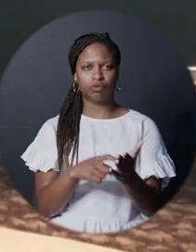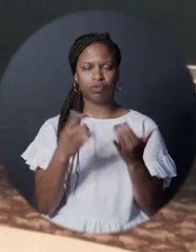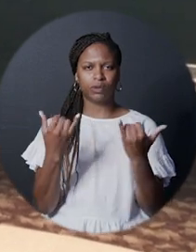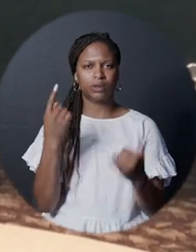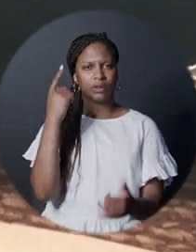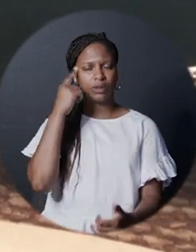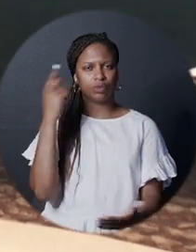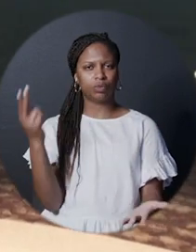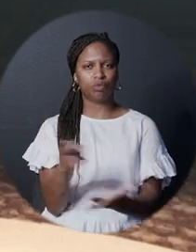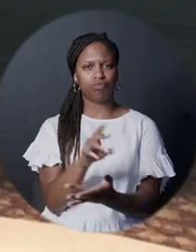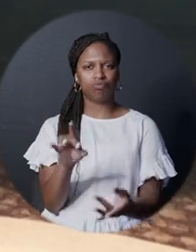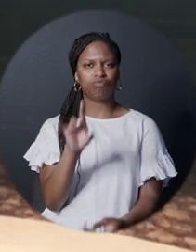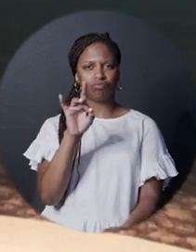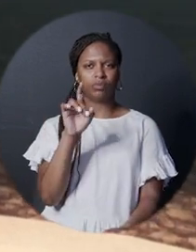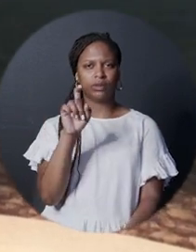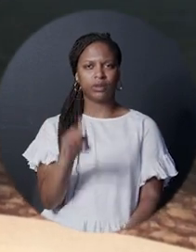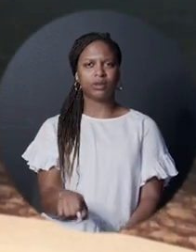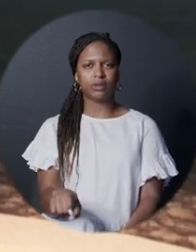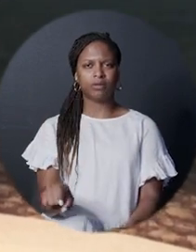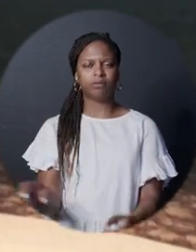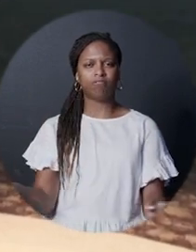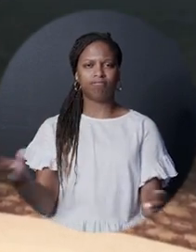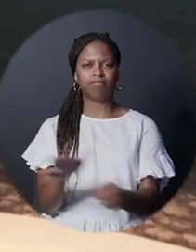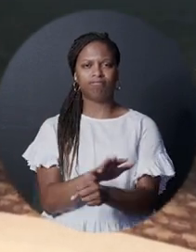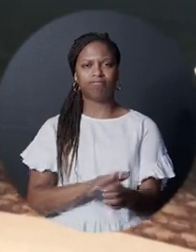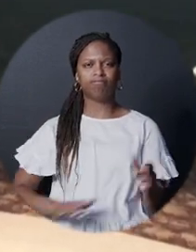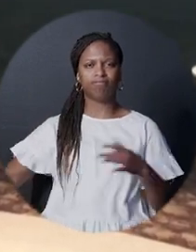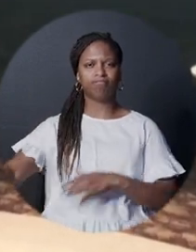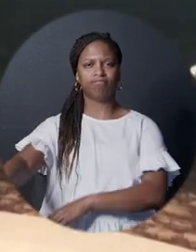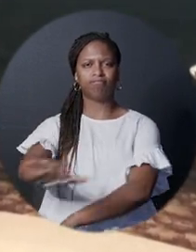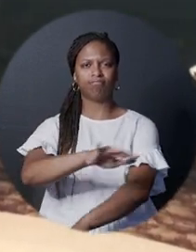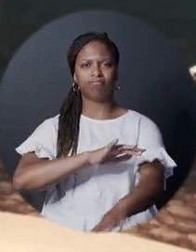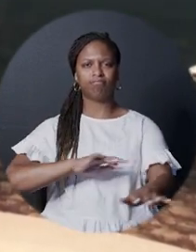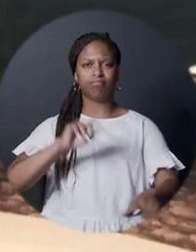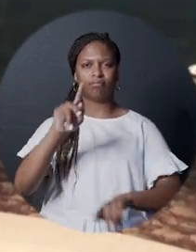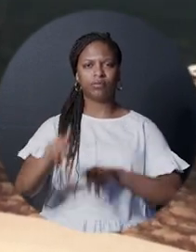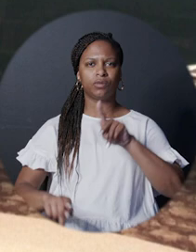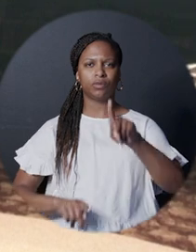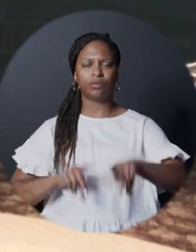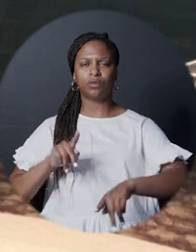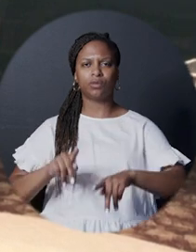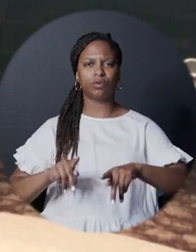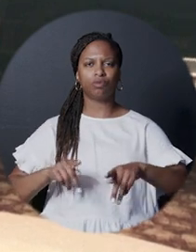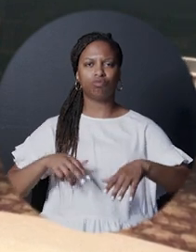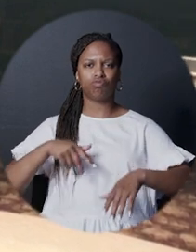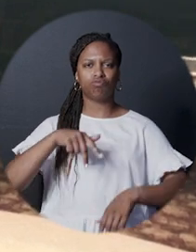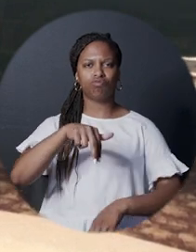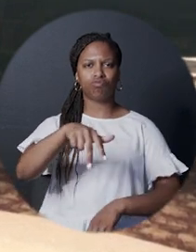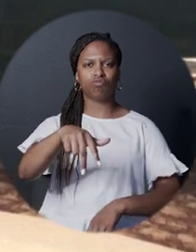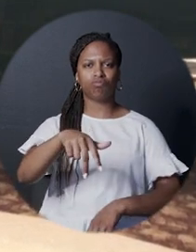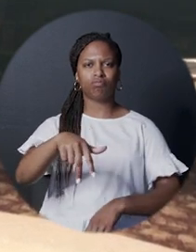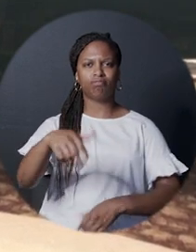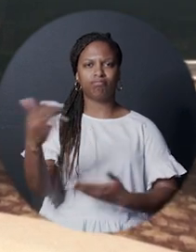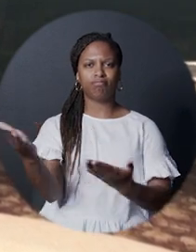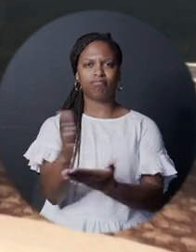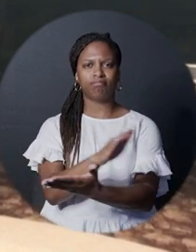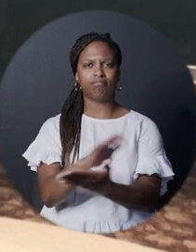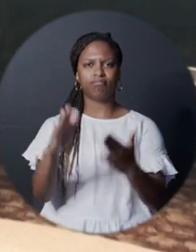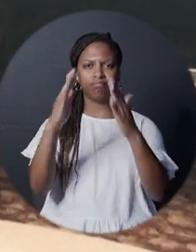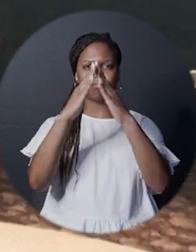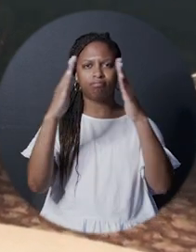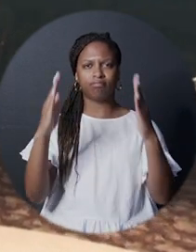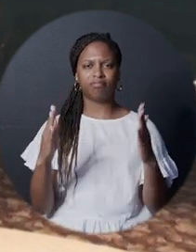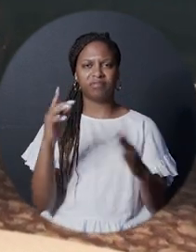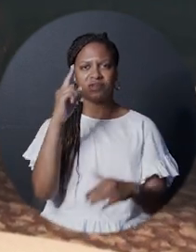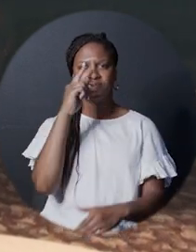So what you're witnessing right now, I think the Holy Spirit said, I needed to saturate the place before the people walked in. I needed to cleanse